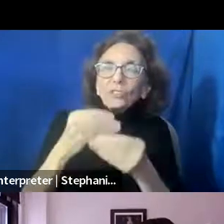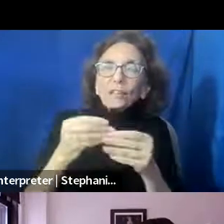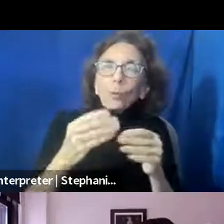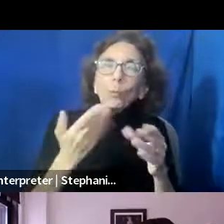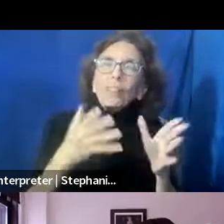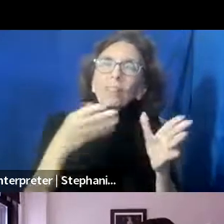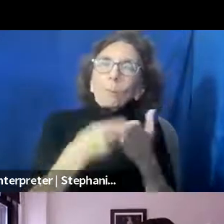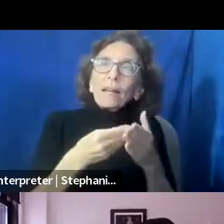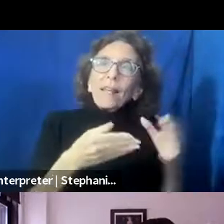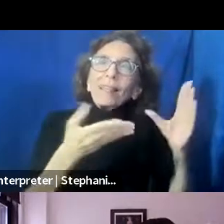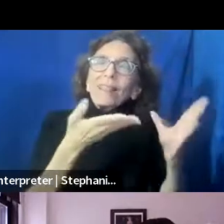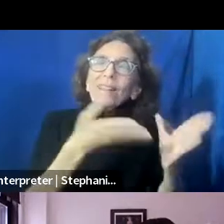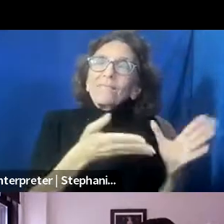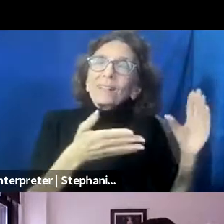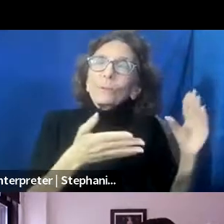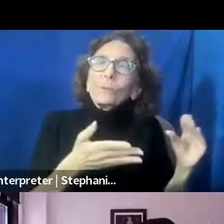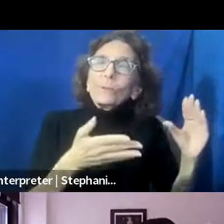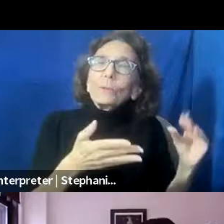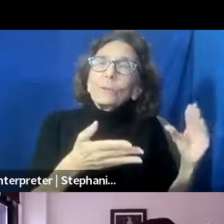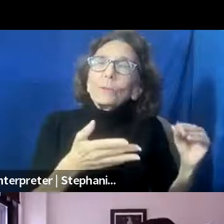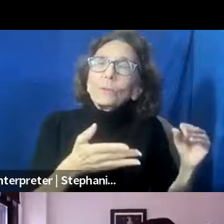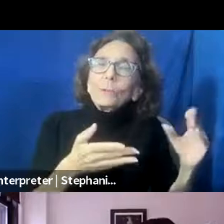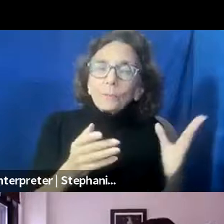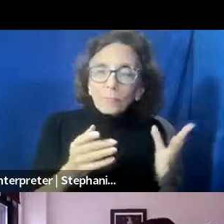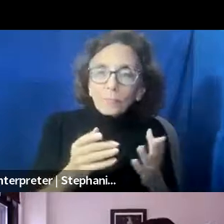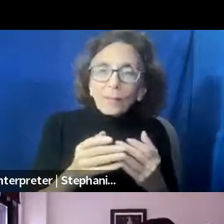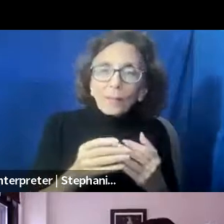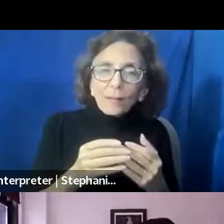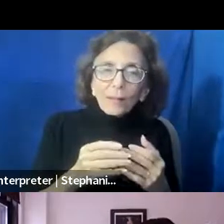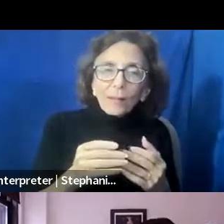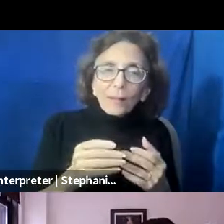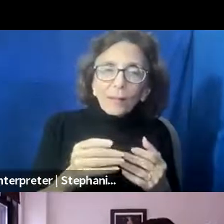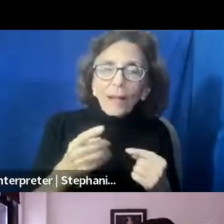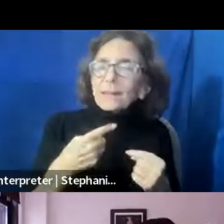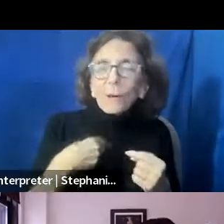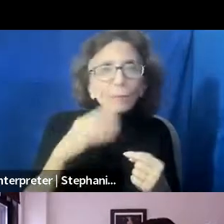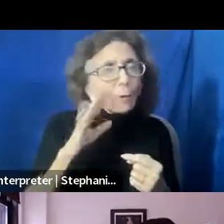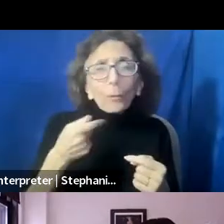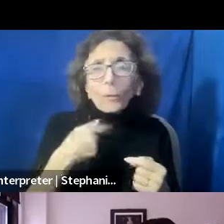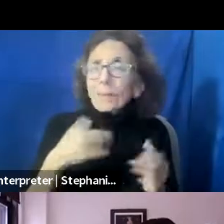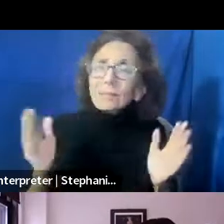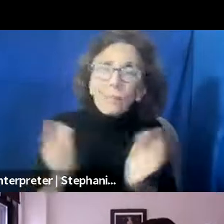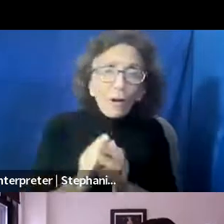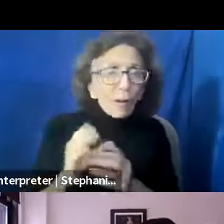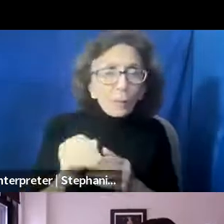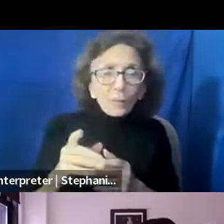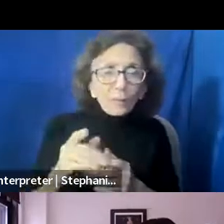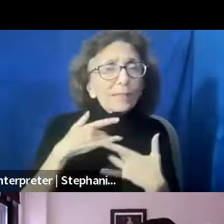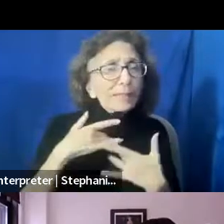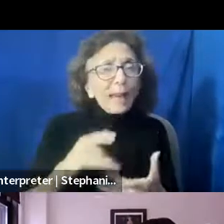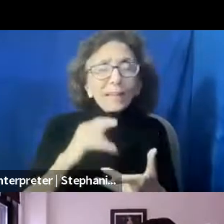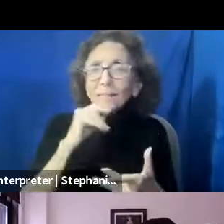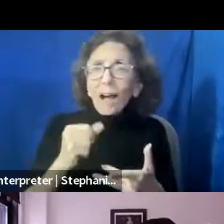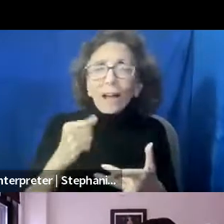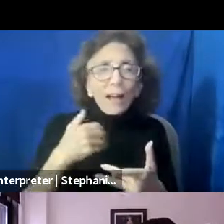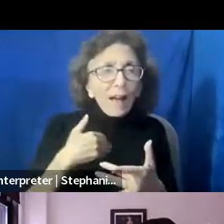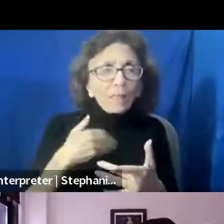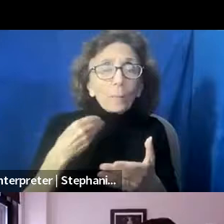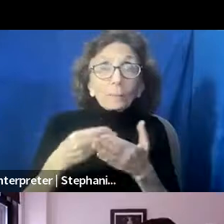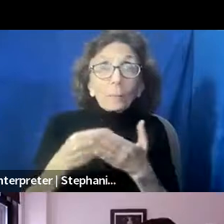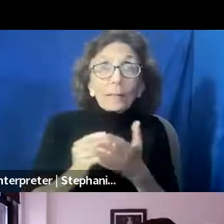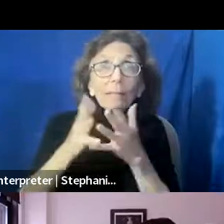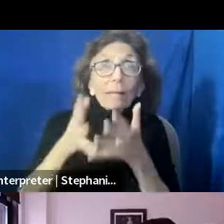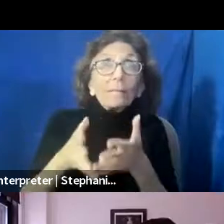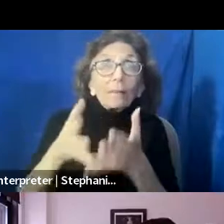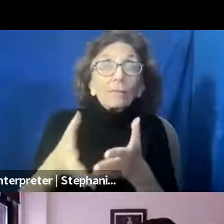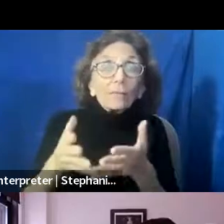sort of rigid. I mean, I'm speaking in terms of being a small company and not having a lot of like extra fat around, and how like